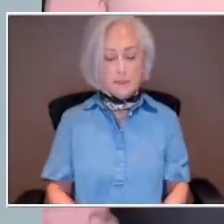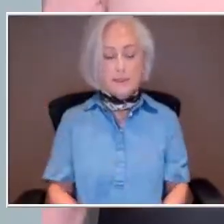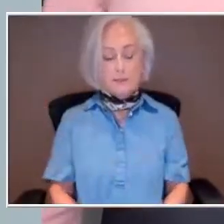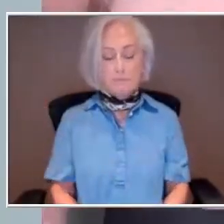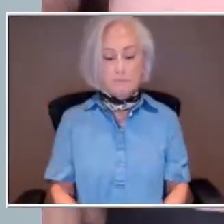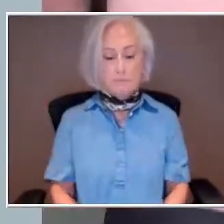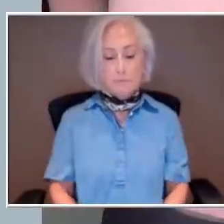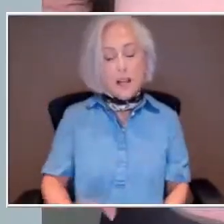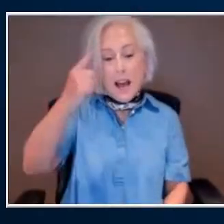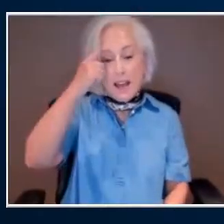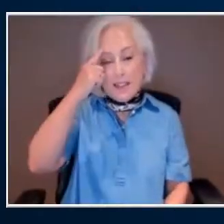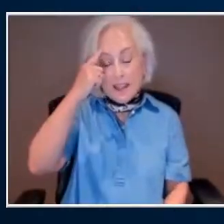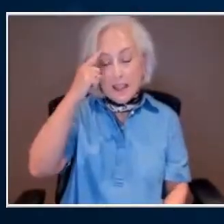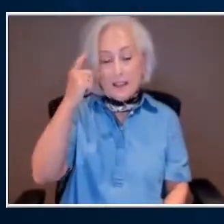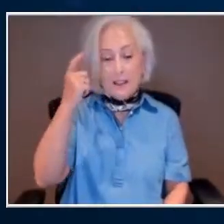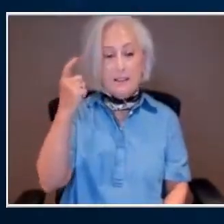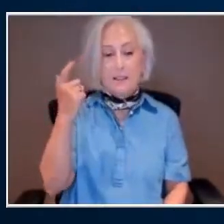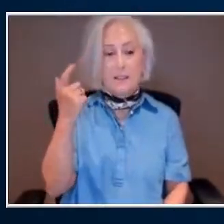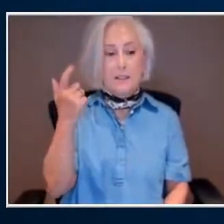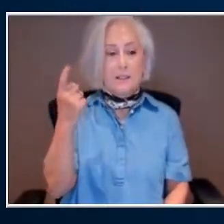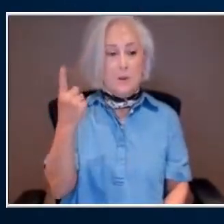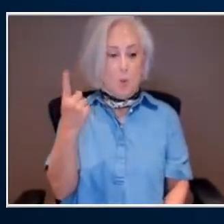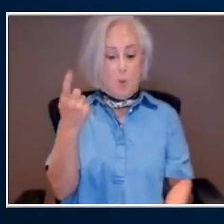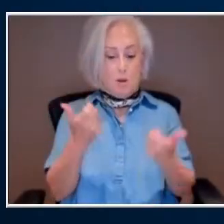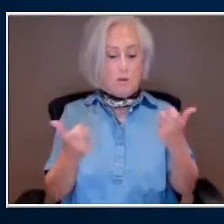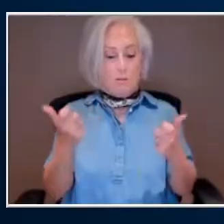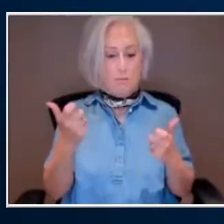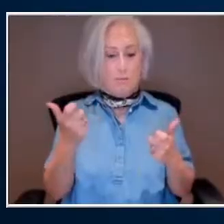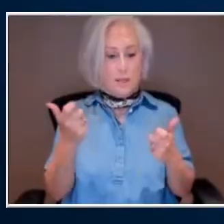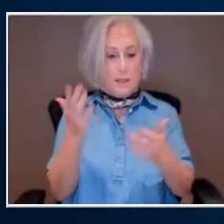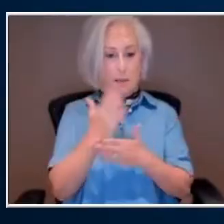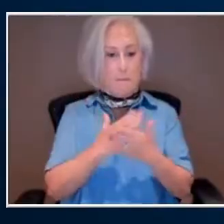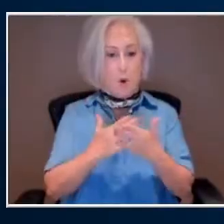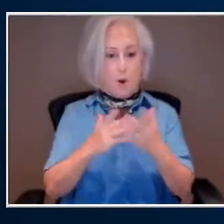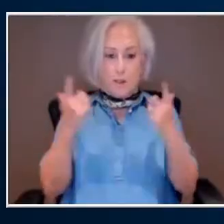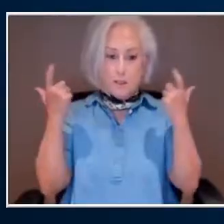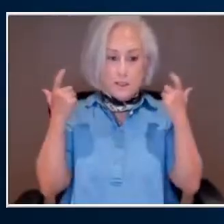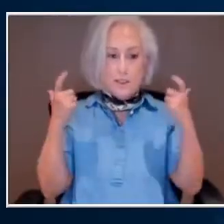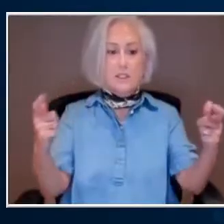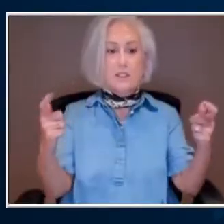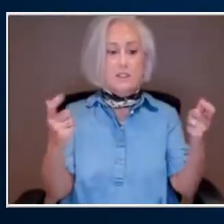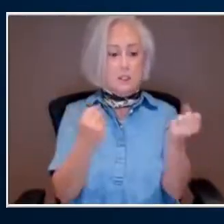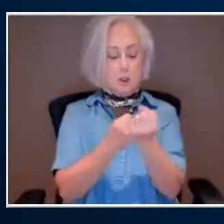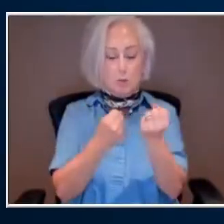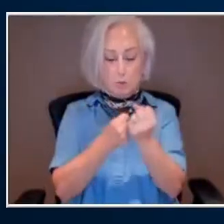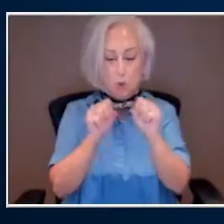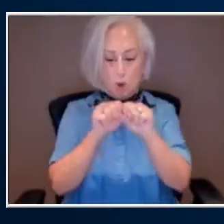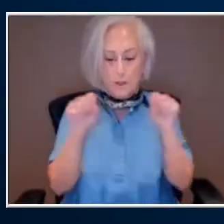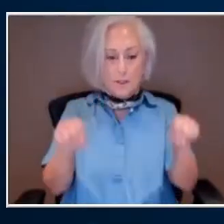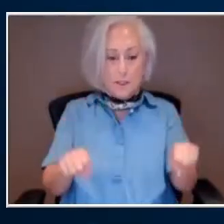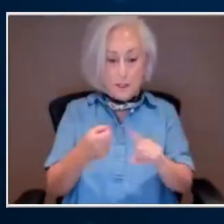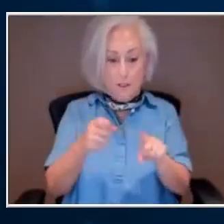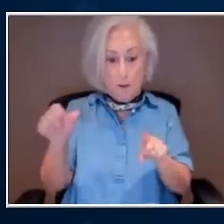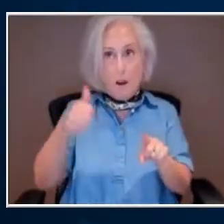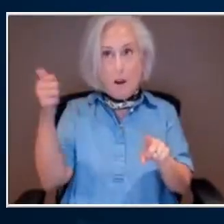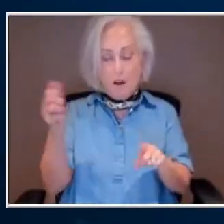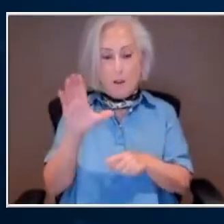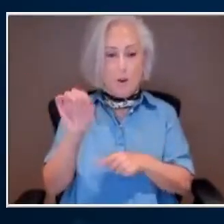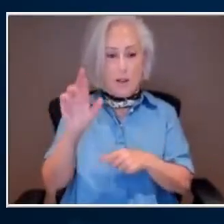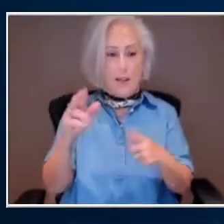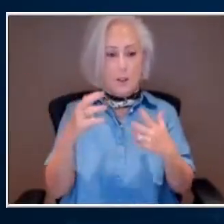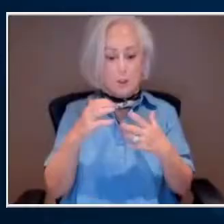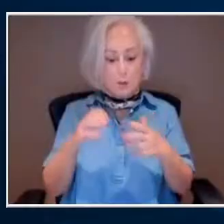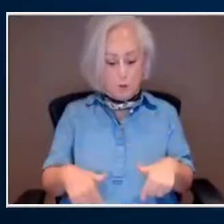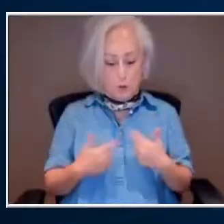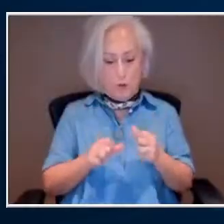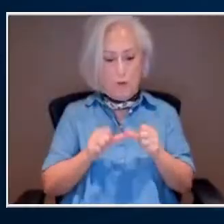I think a big part of it is I have a big support system of other cancer survivors, and how they have told